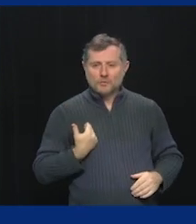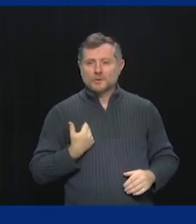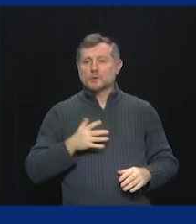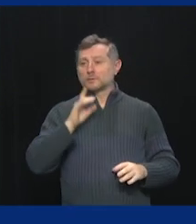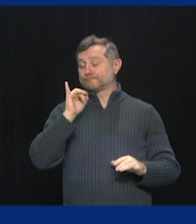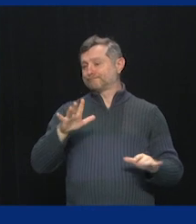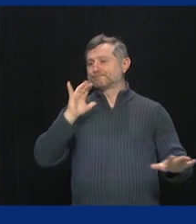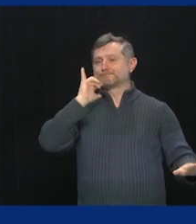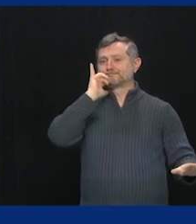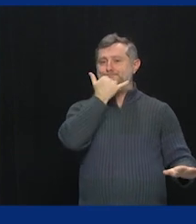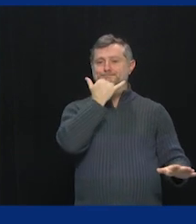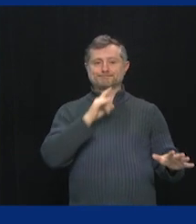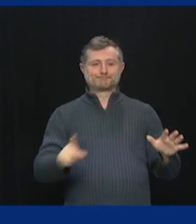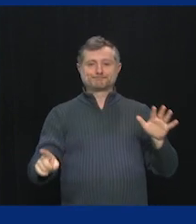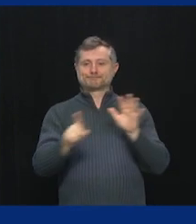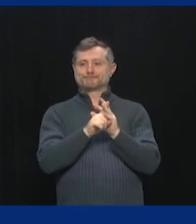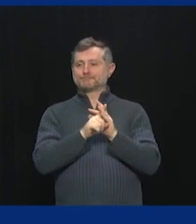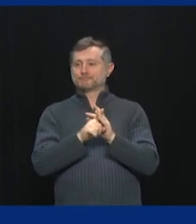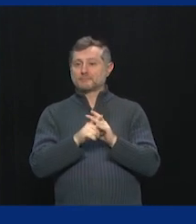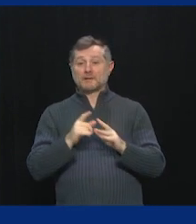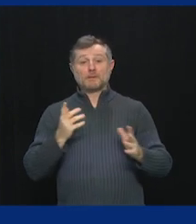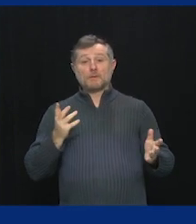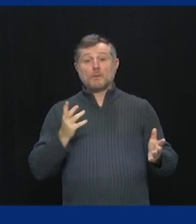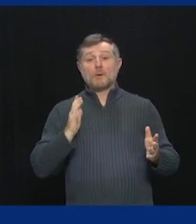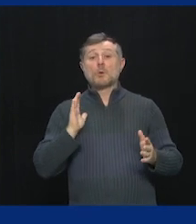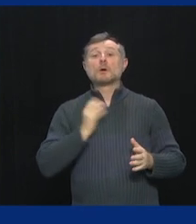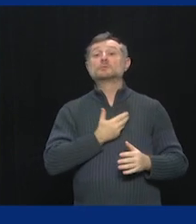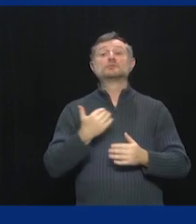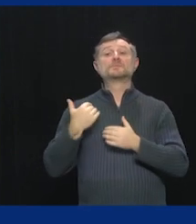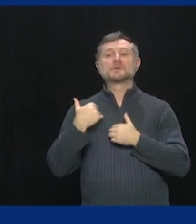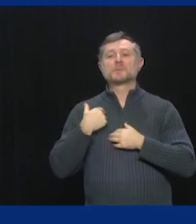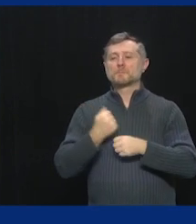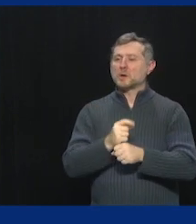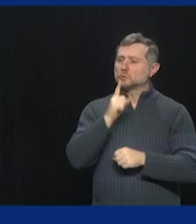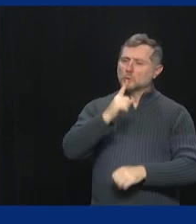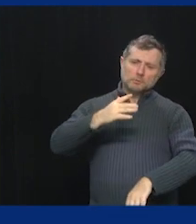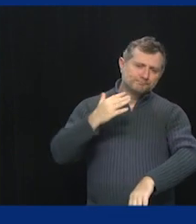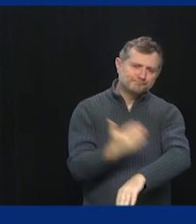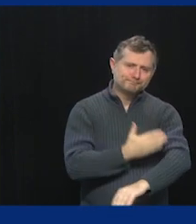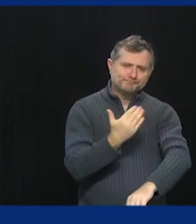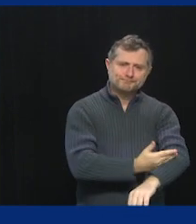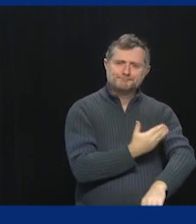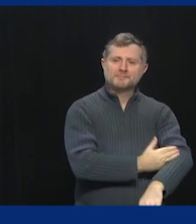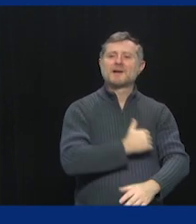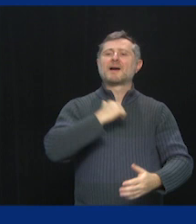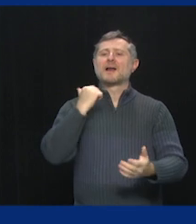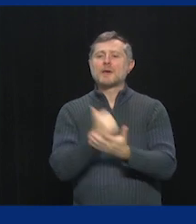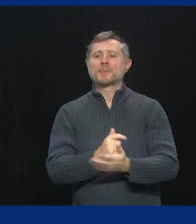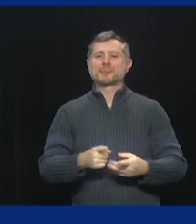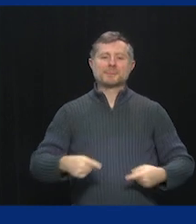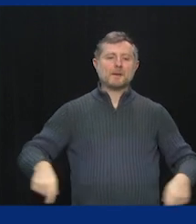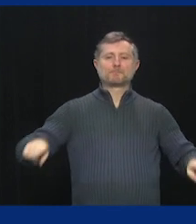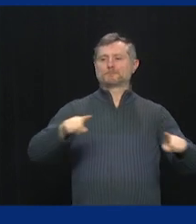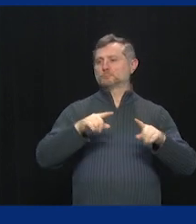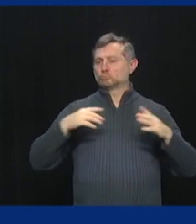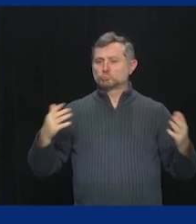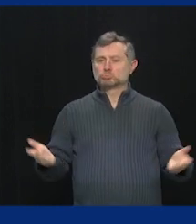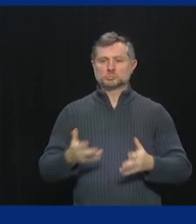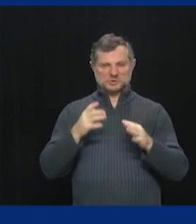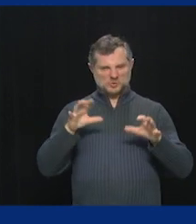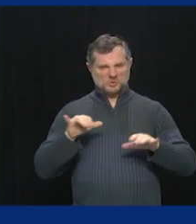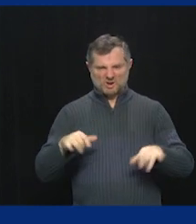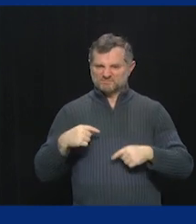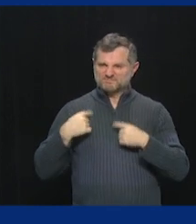it's up to all of us to build the resiliency, give them hope, but more than hope, give them help. And that's what we've been doing nonstop, and